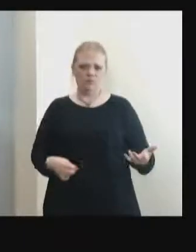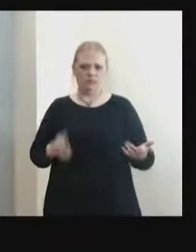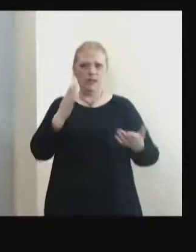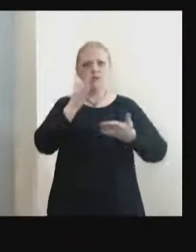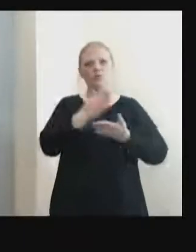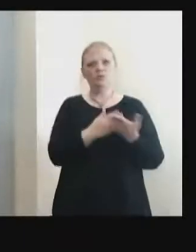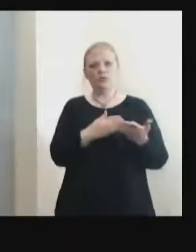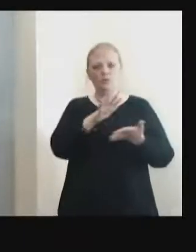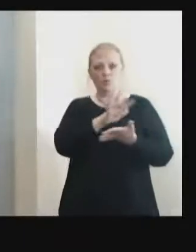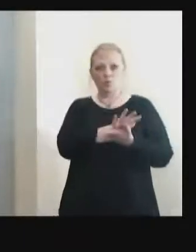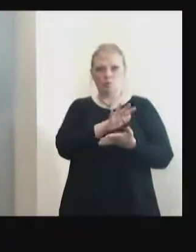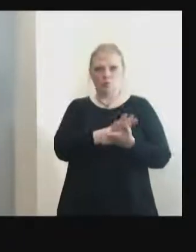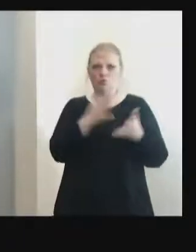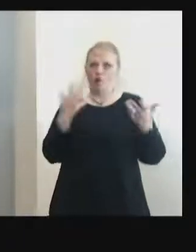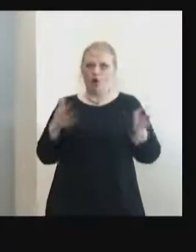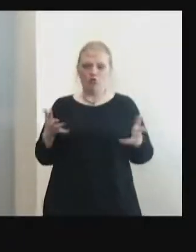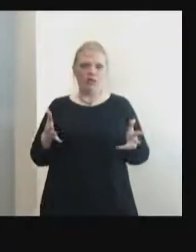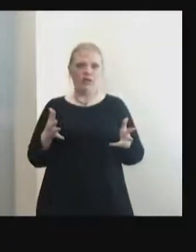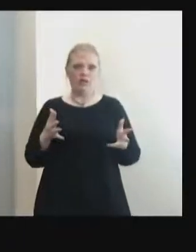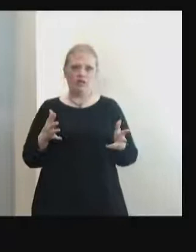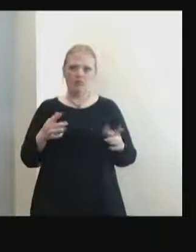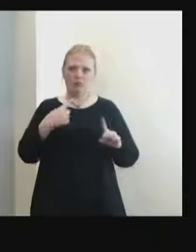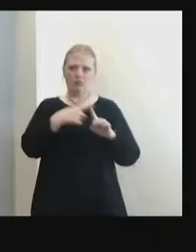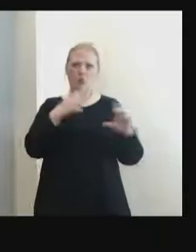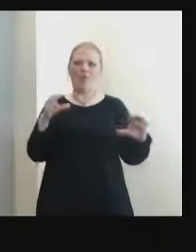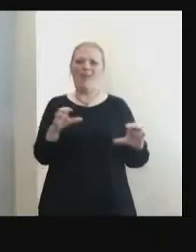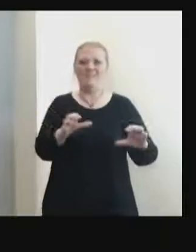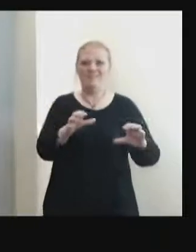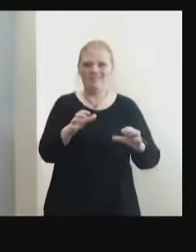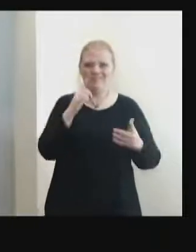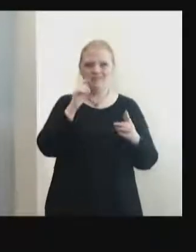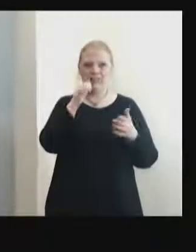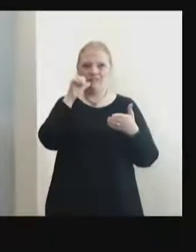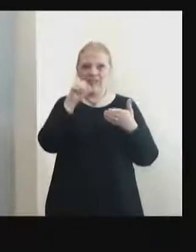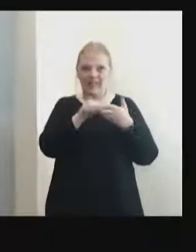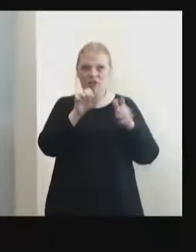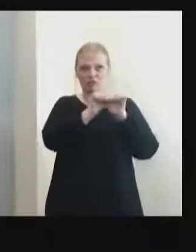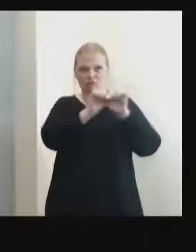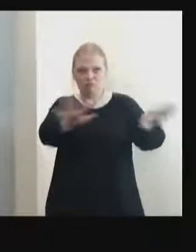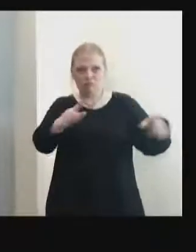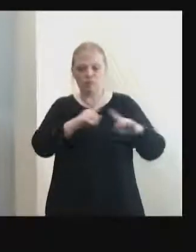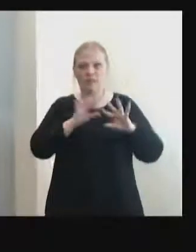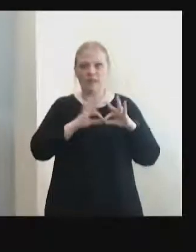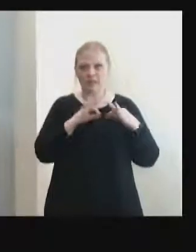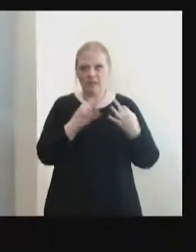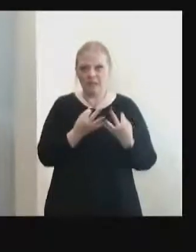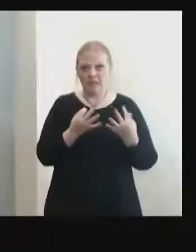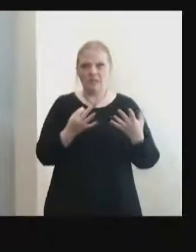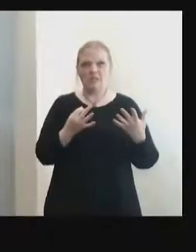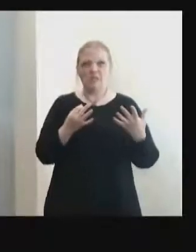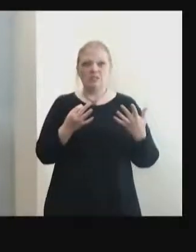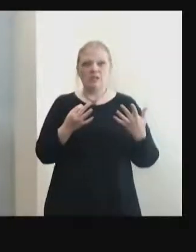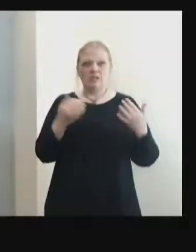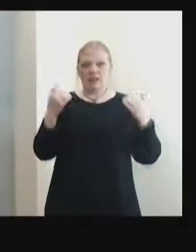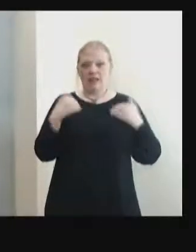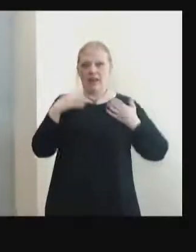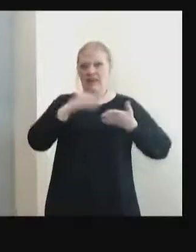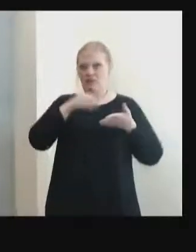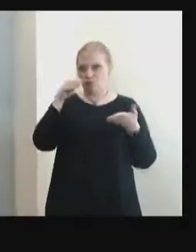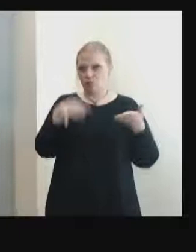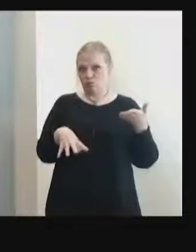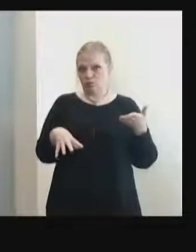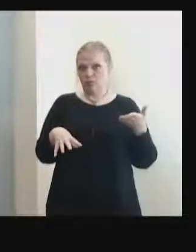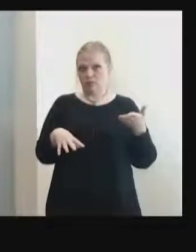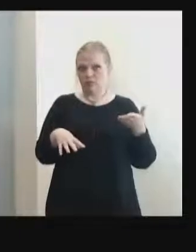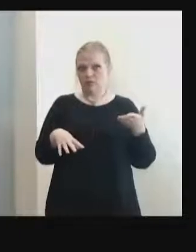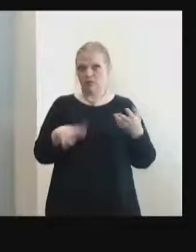the schools already have been proactive, and they have sent out letters to families that have students that are